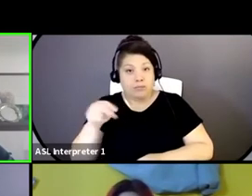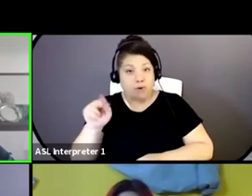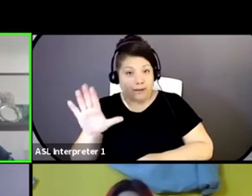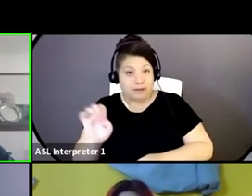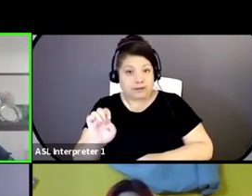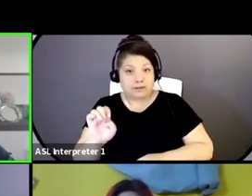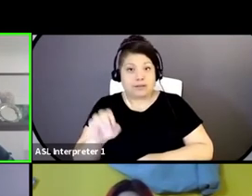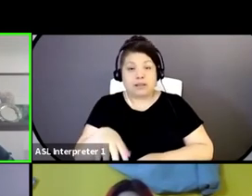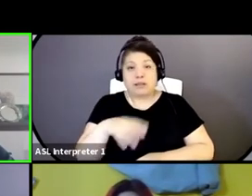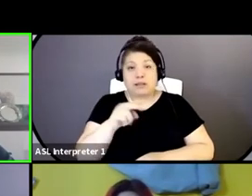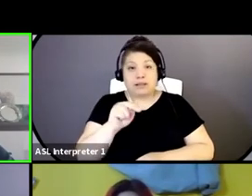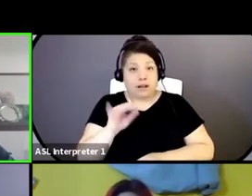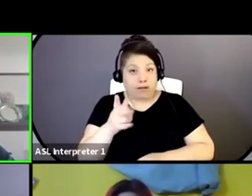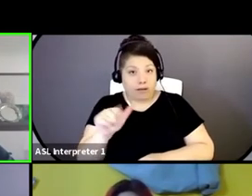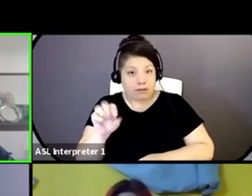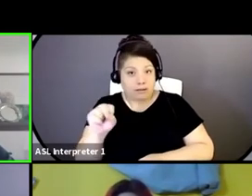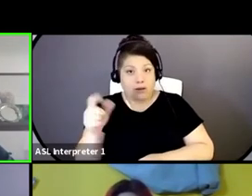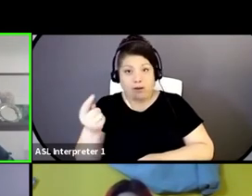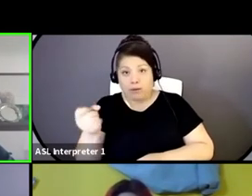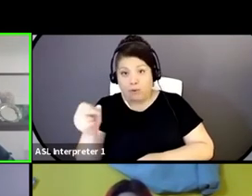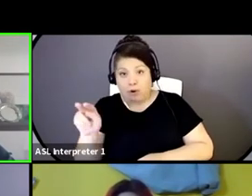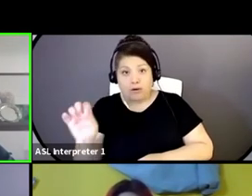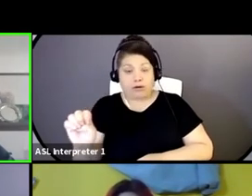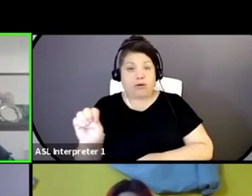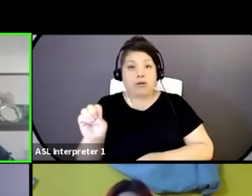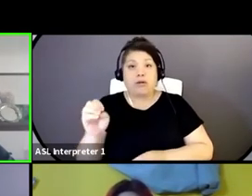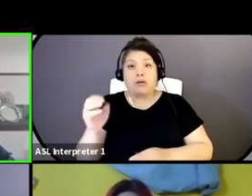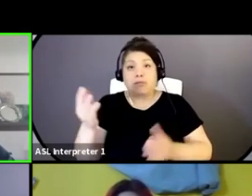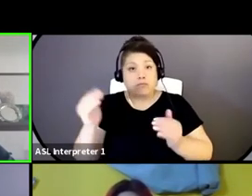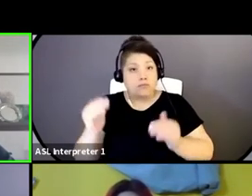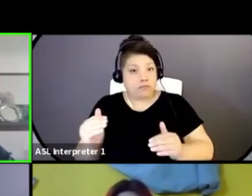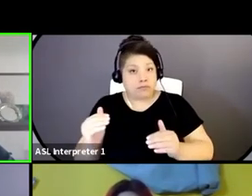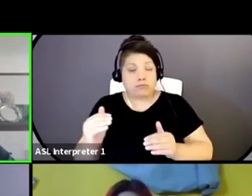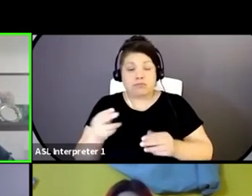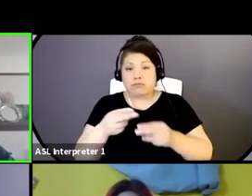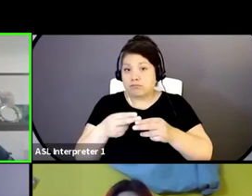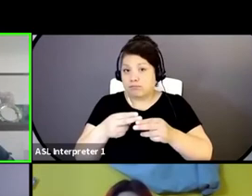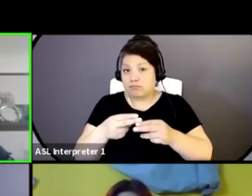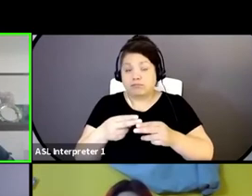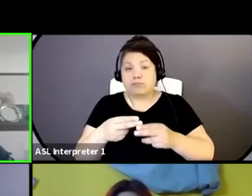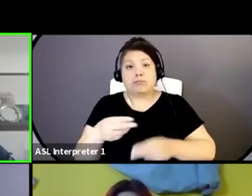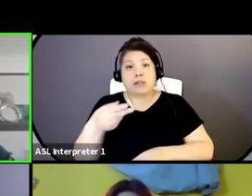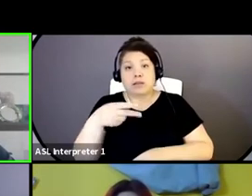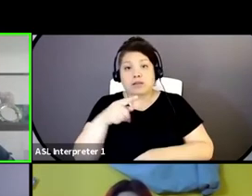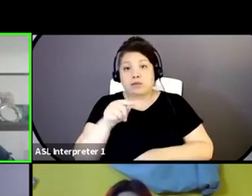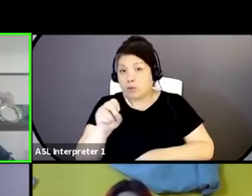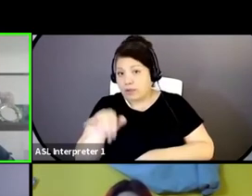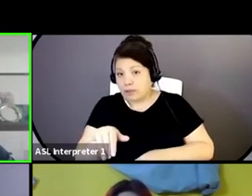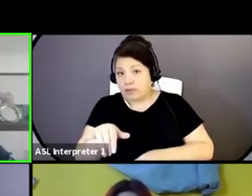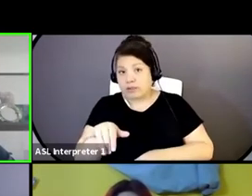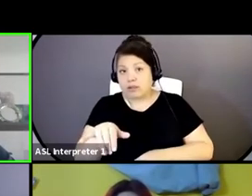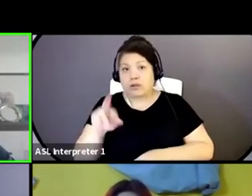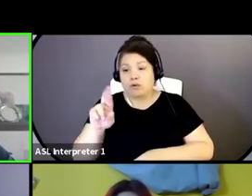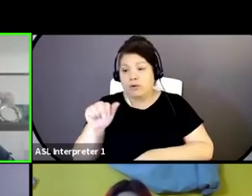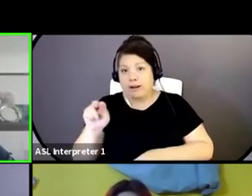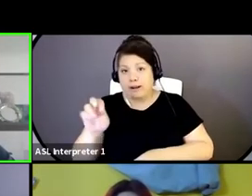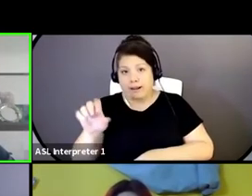Magloire, Nicholas Thorne Balance, Fong Na, Tony Du, Rene